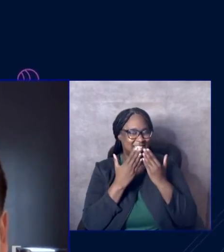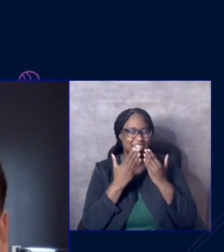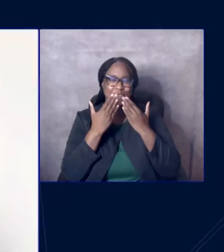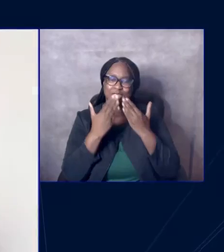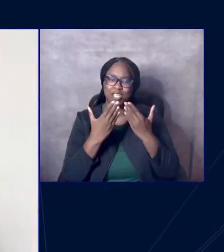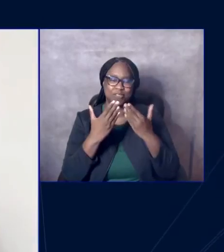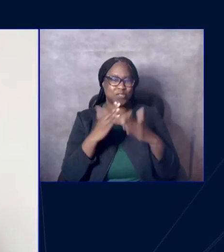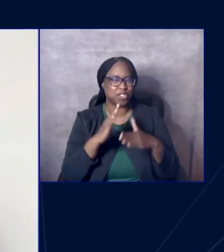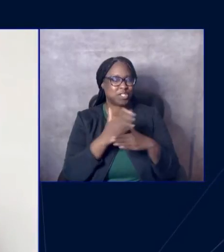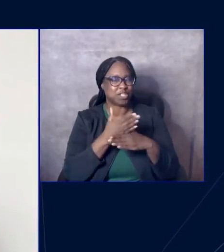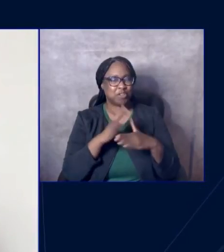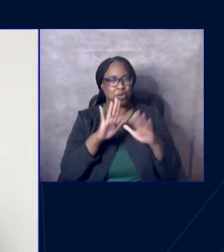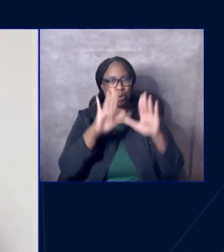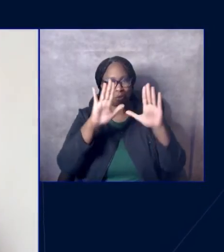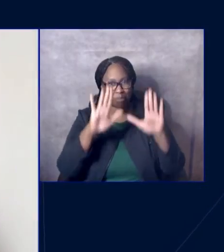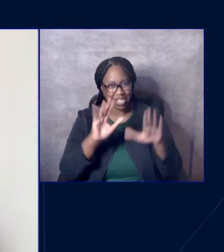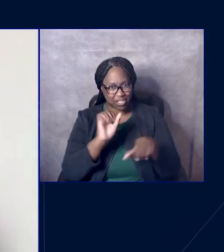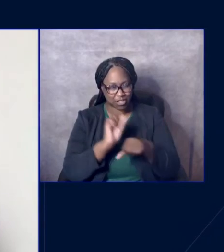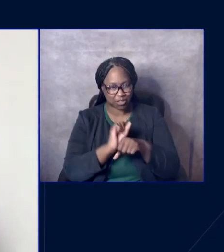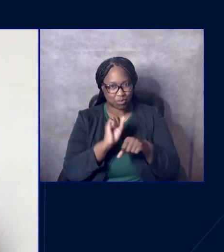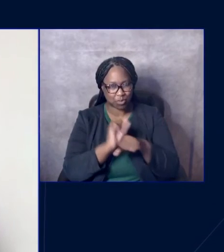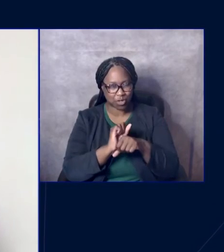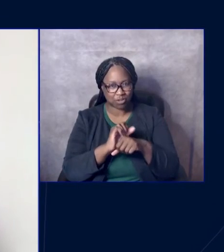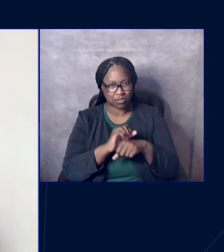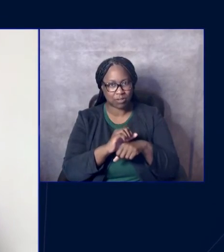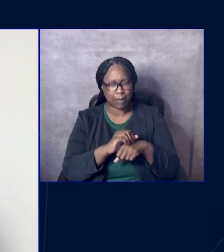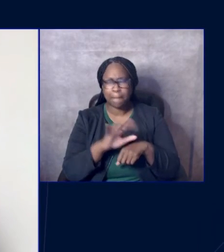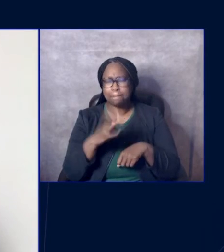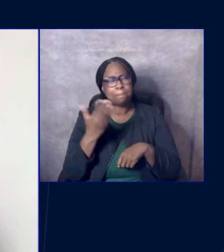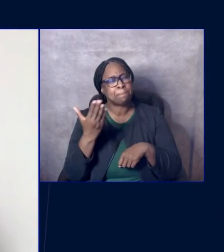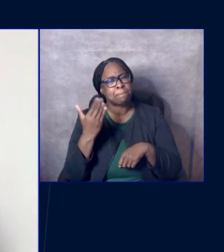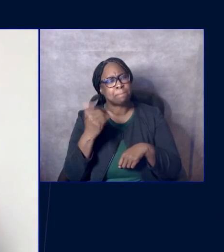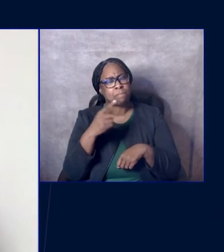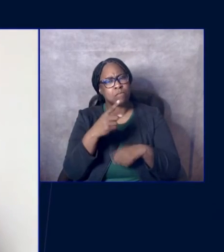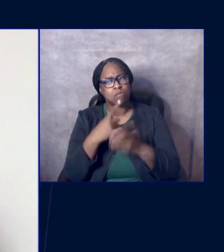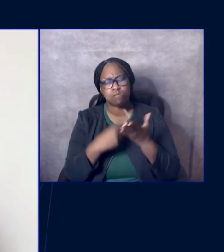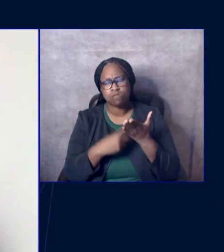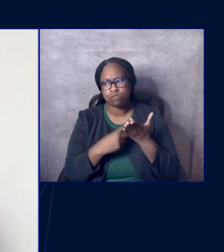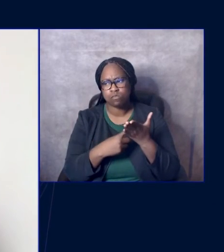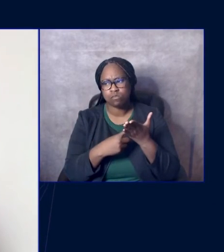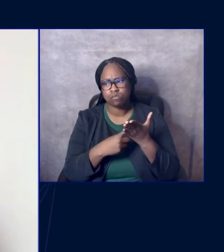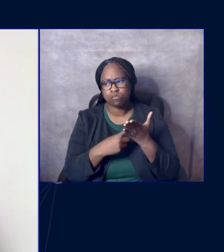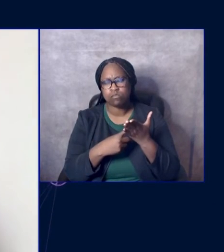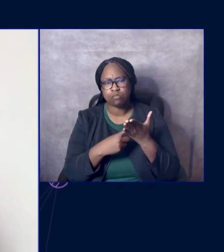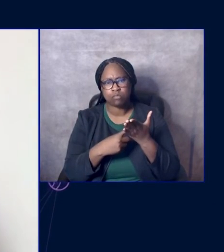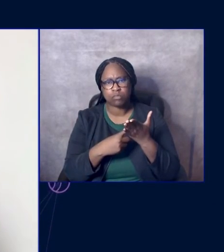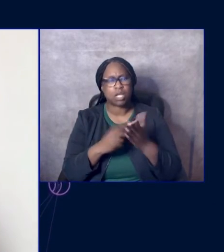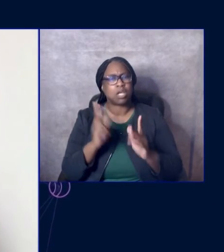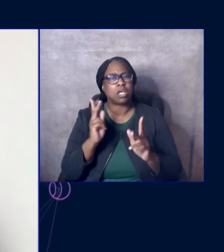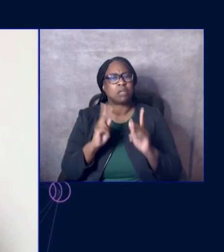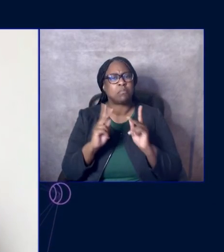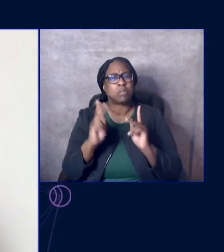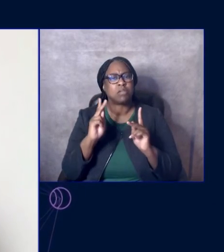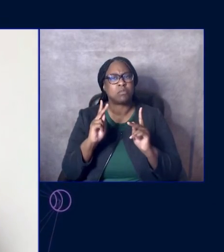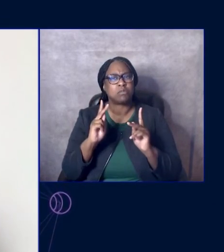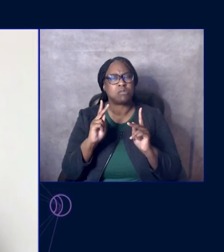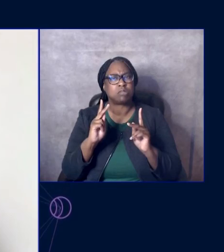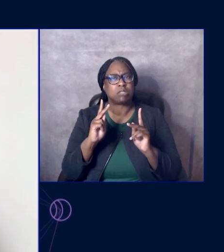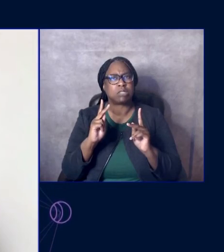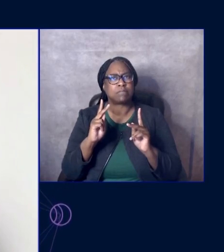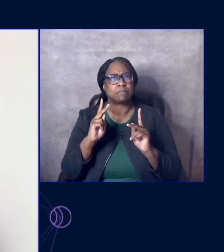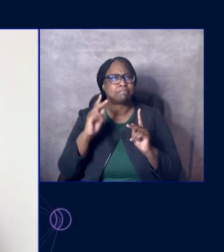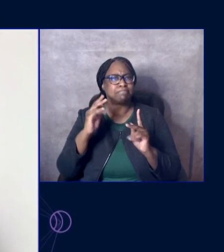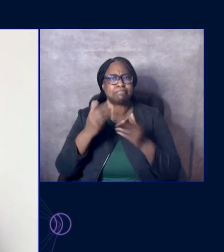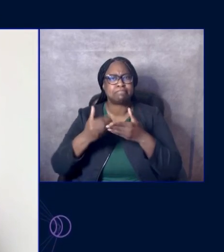work. You had talked earlier about trying to both shift preconceived notions and get more